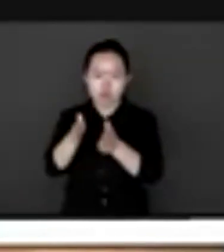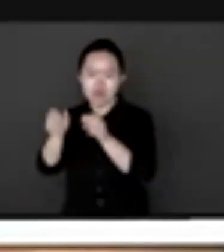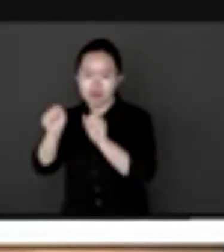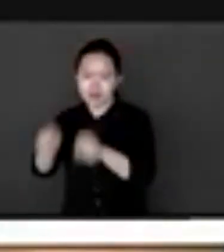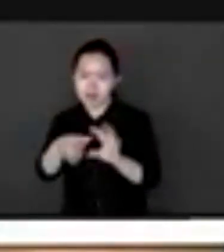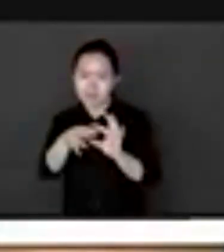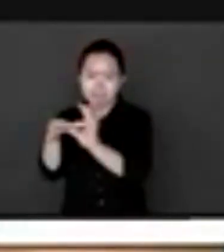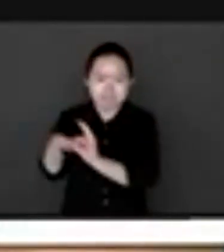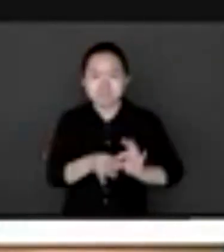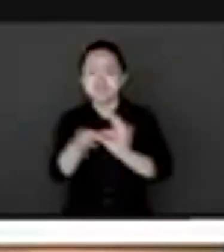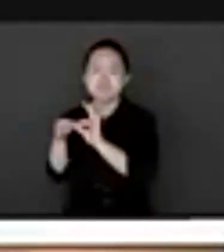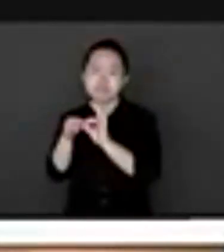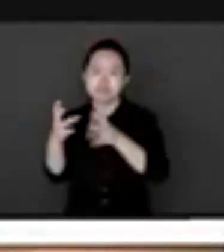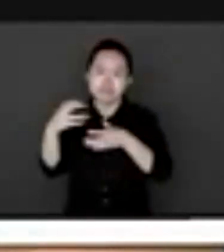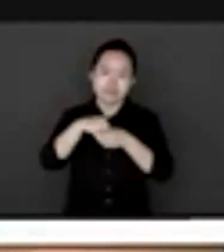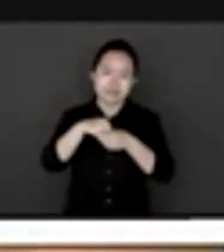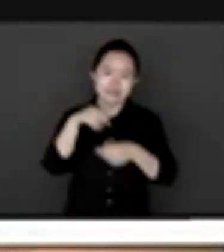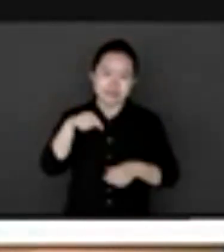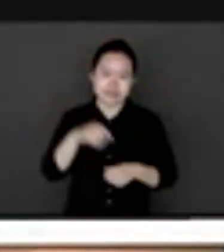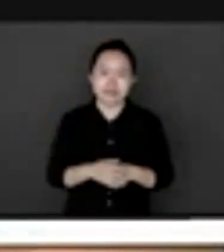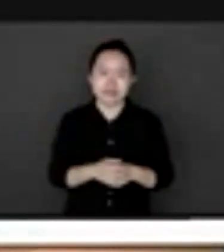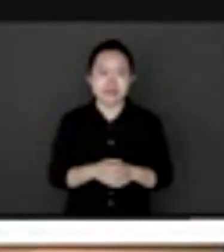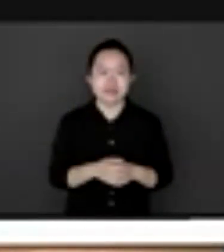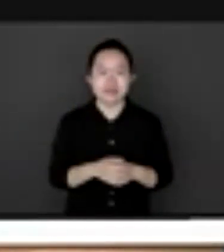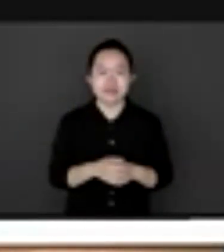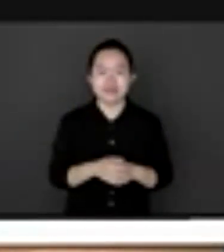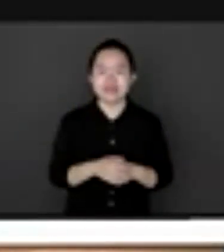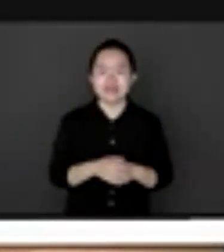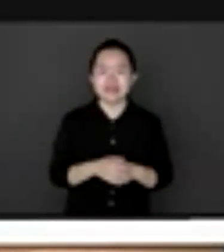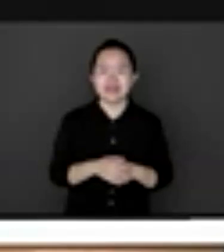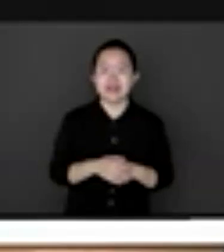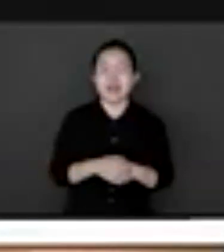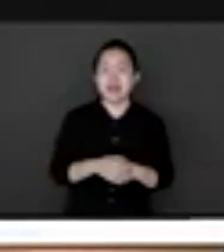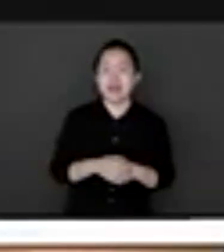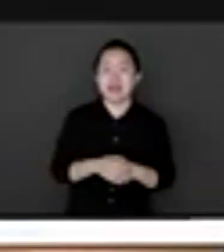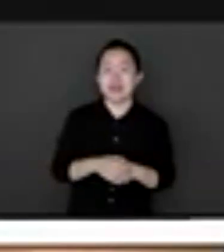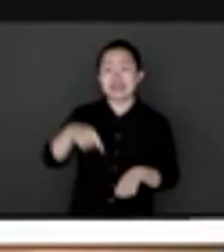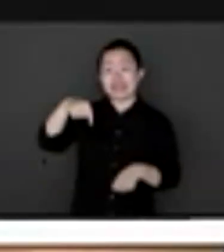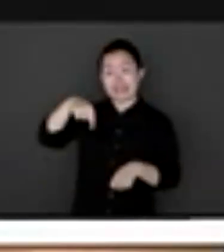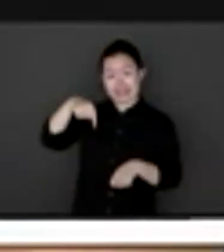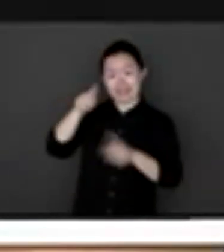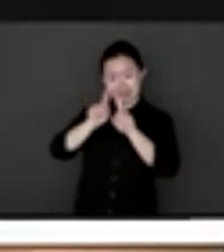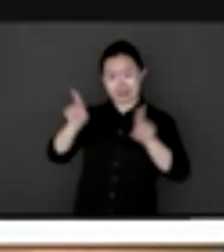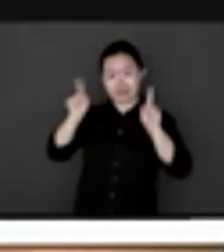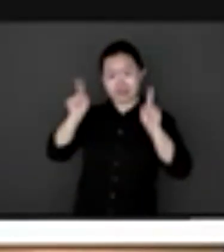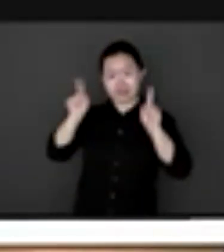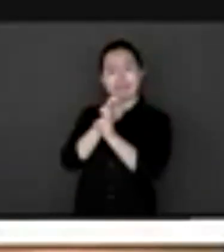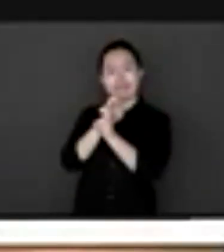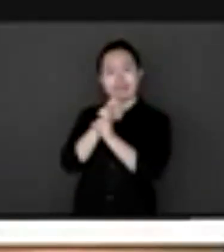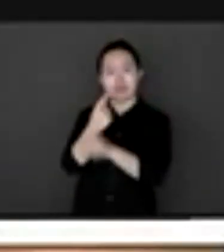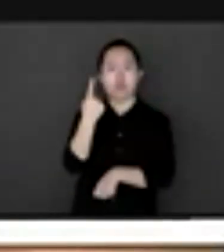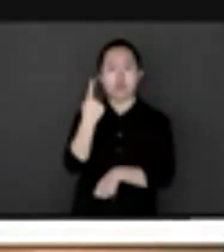not saying boast, happens to have over 1,500 websites, and